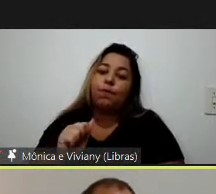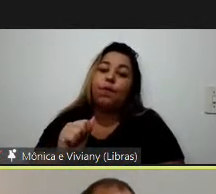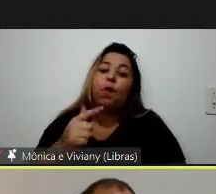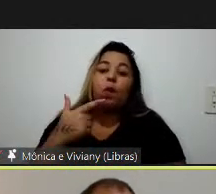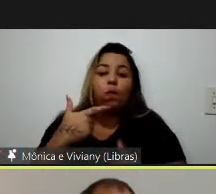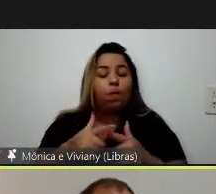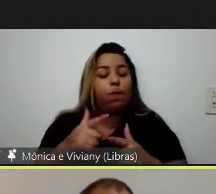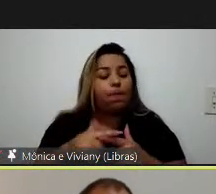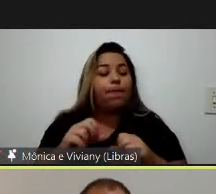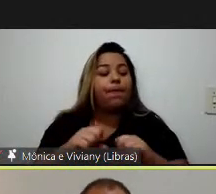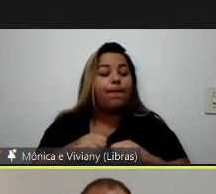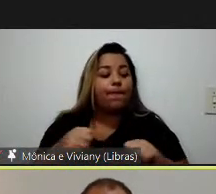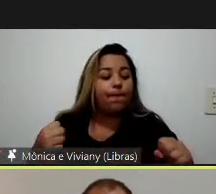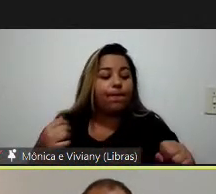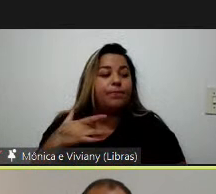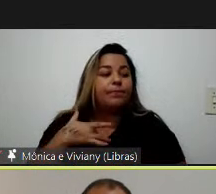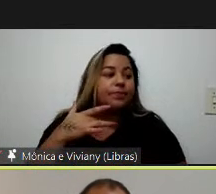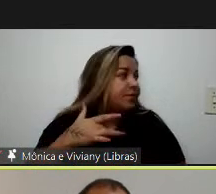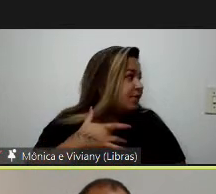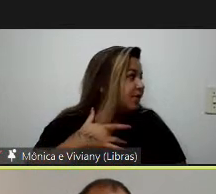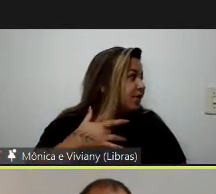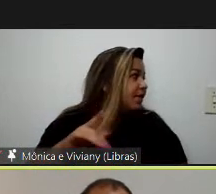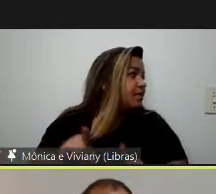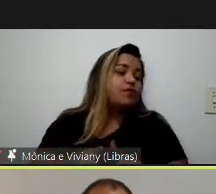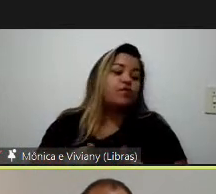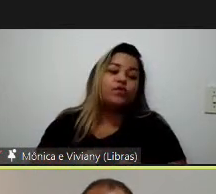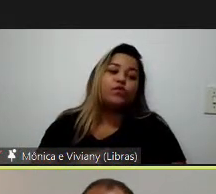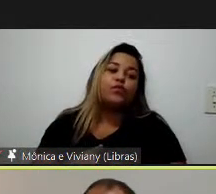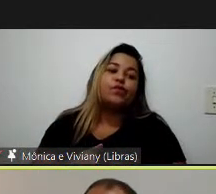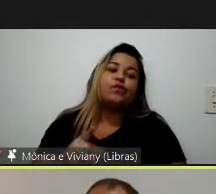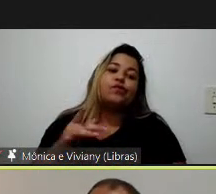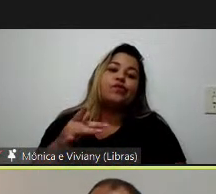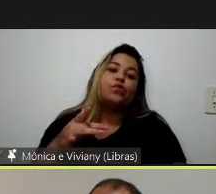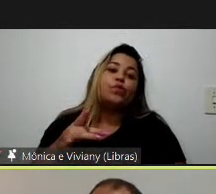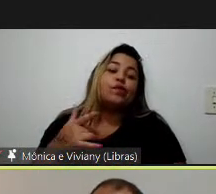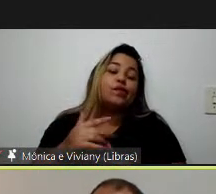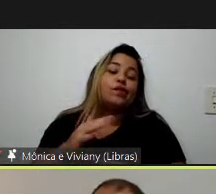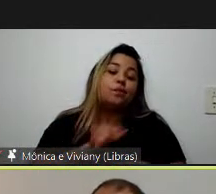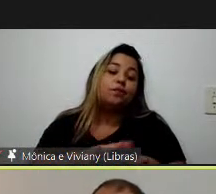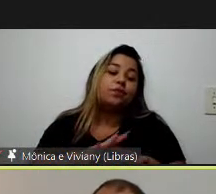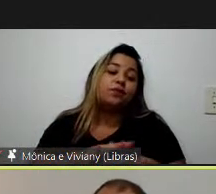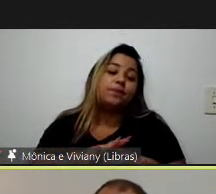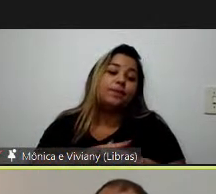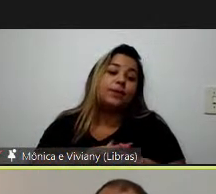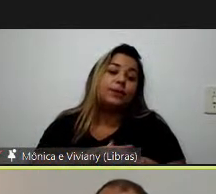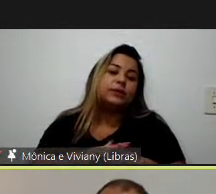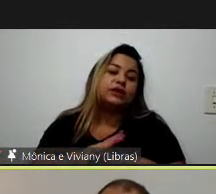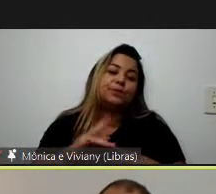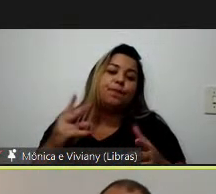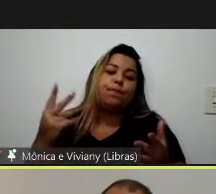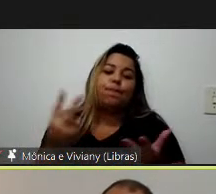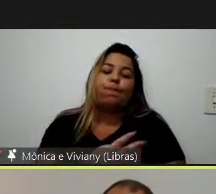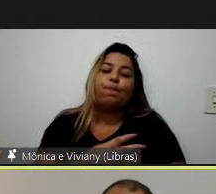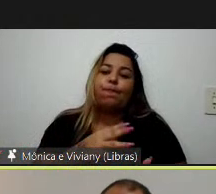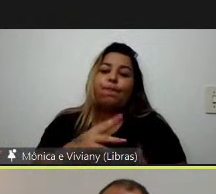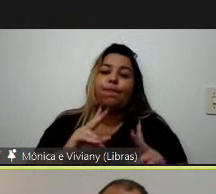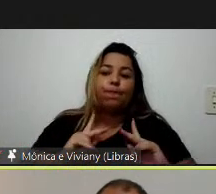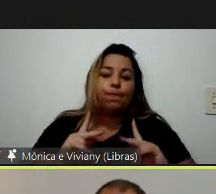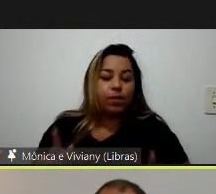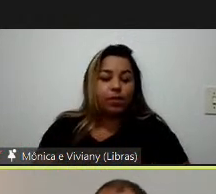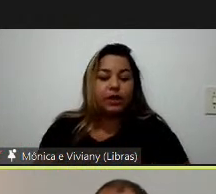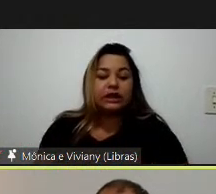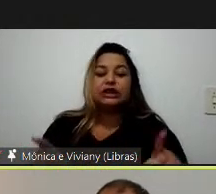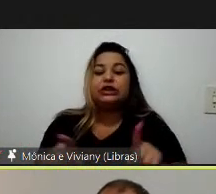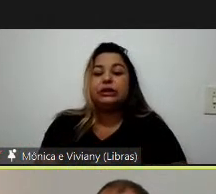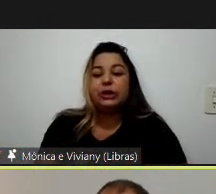Besides, most infectious diseases which afflict humankind have arisen as zoonosis, that is, they originate in